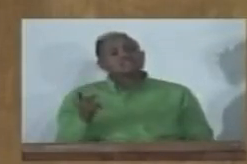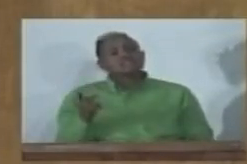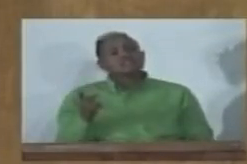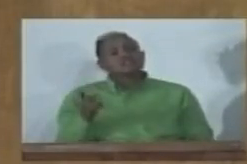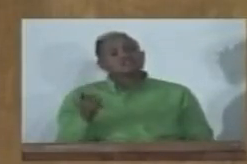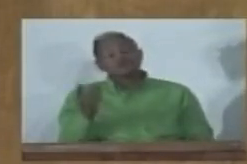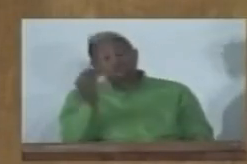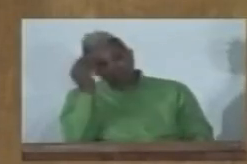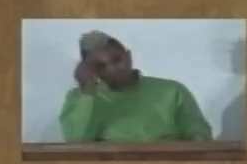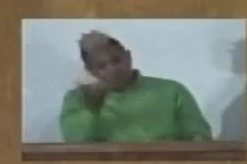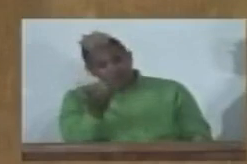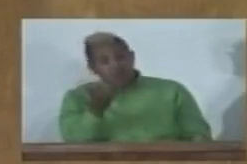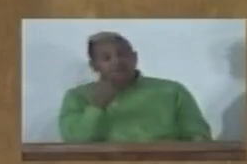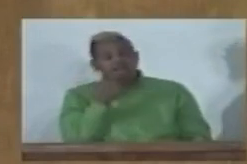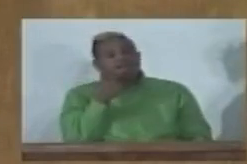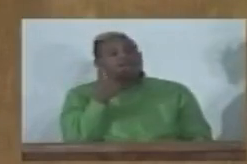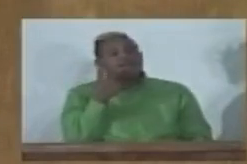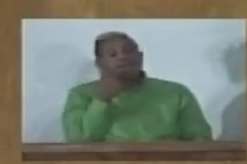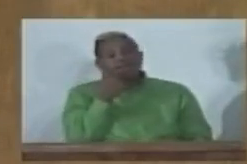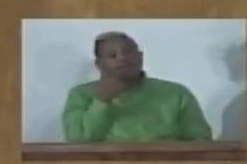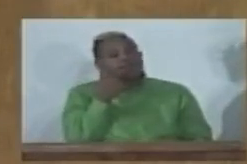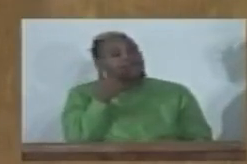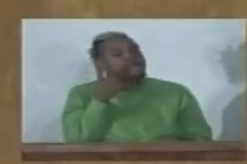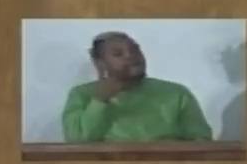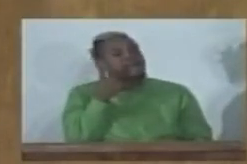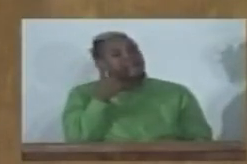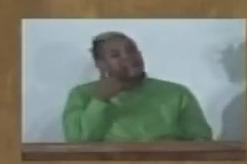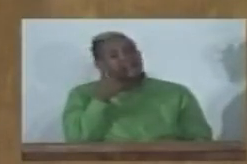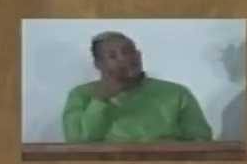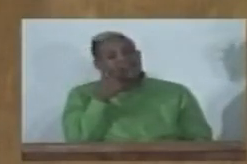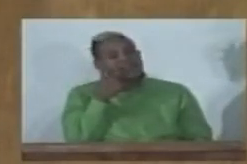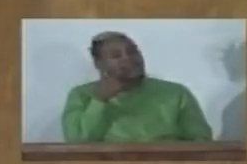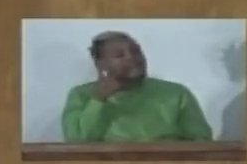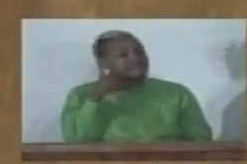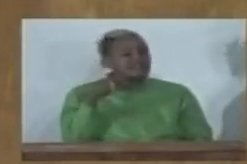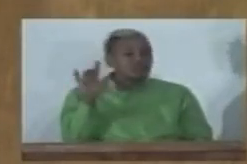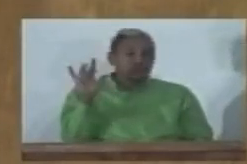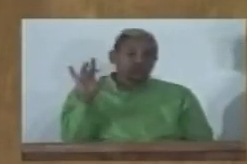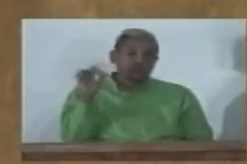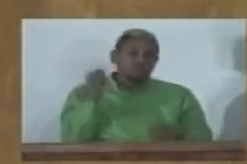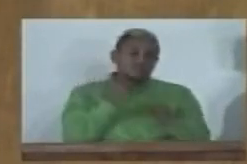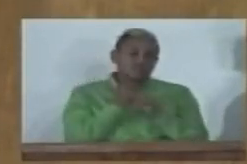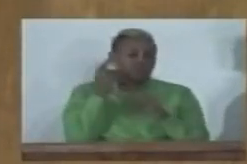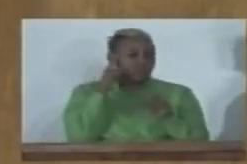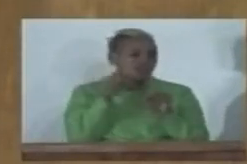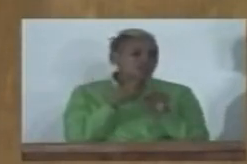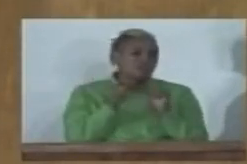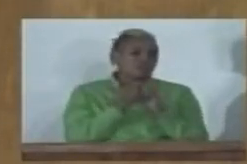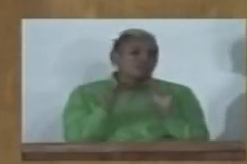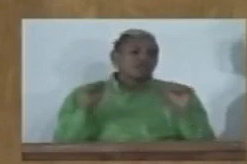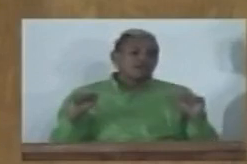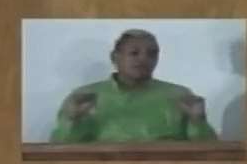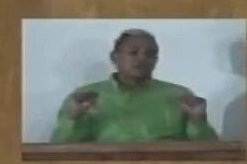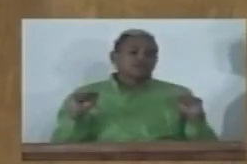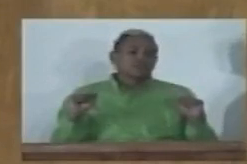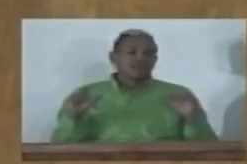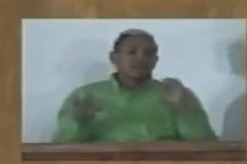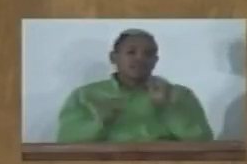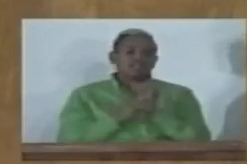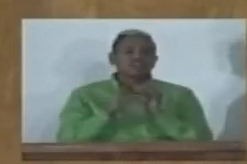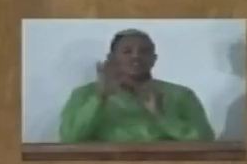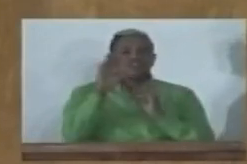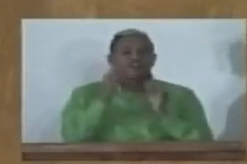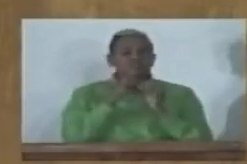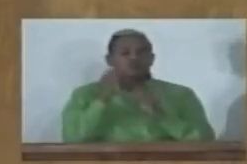saying this is a 25-year agreement with a possible extra 5 more